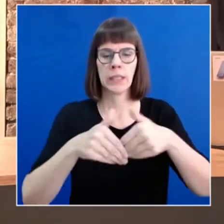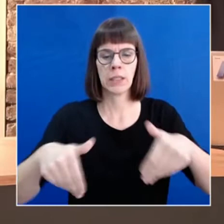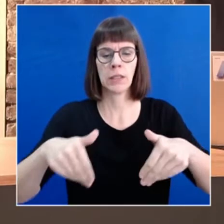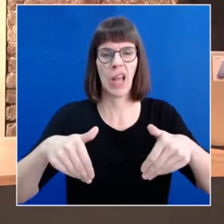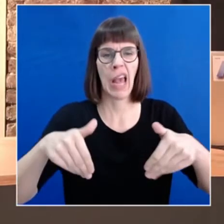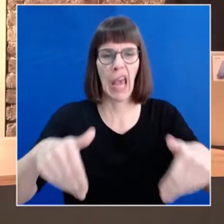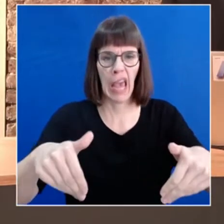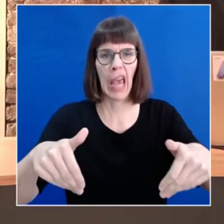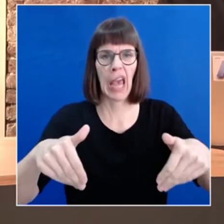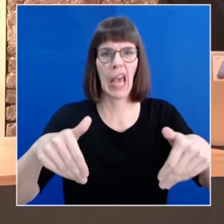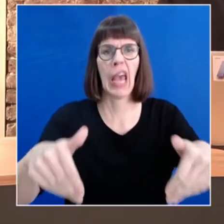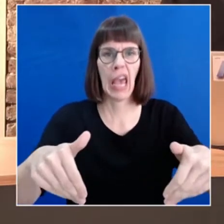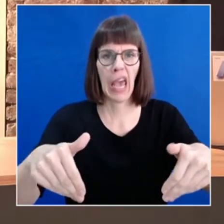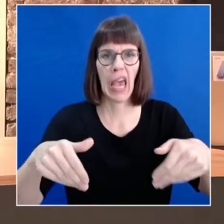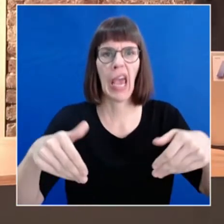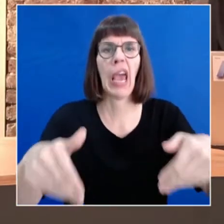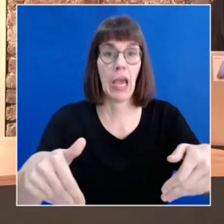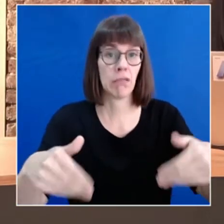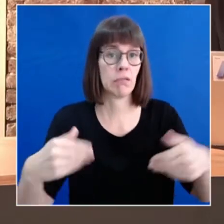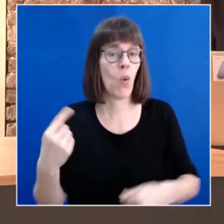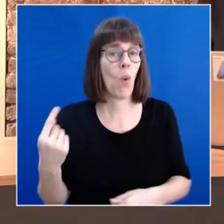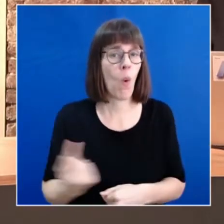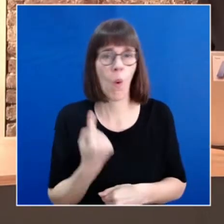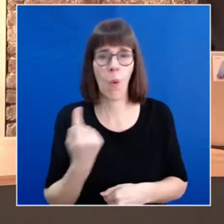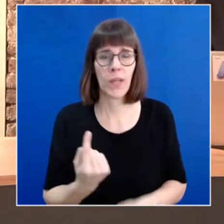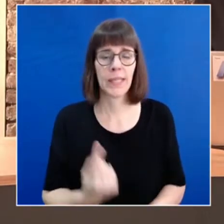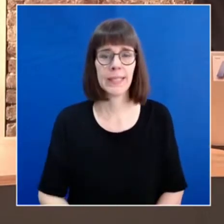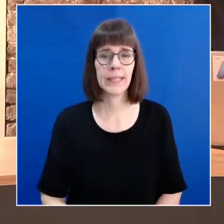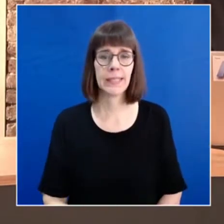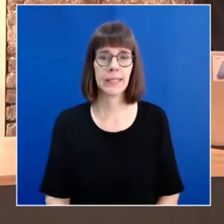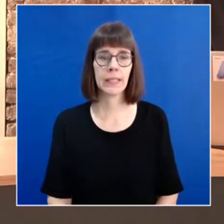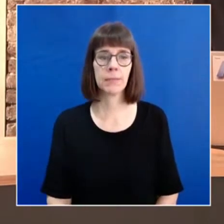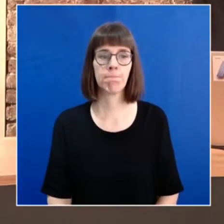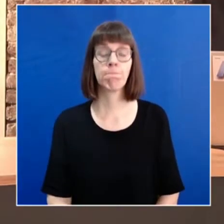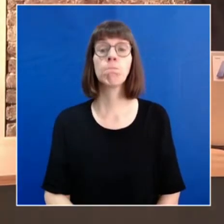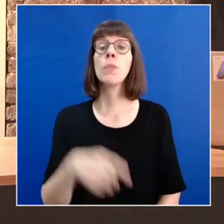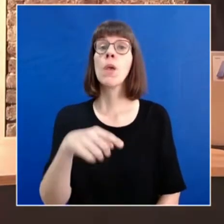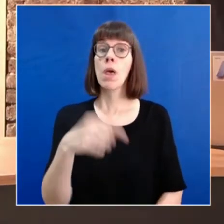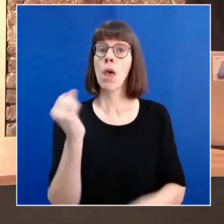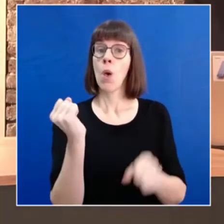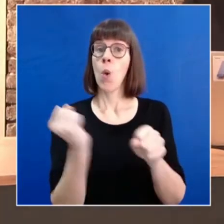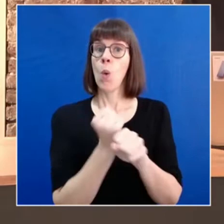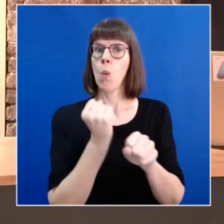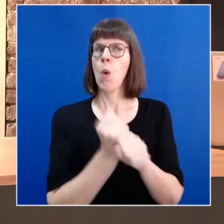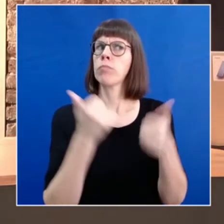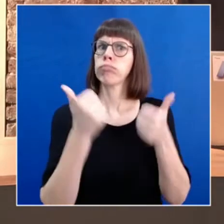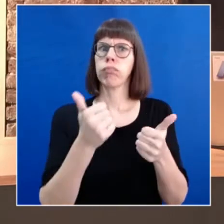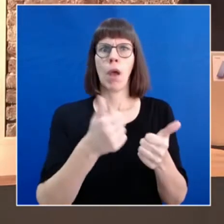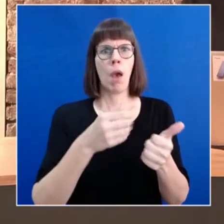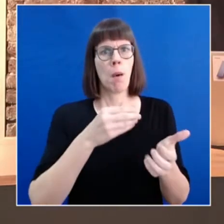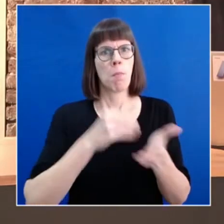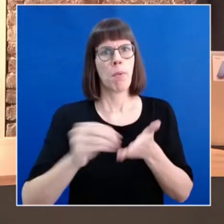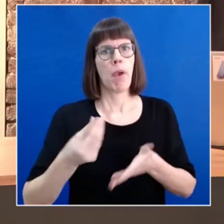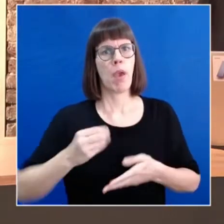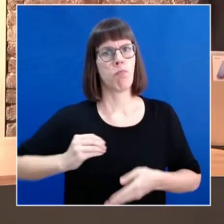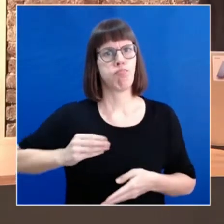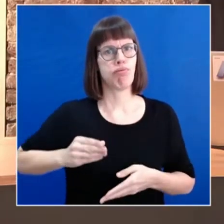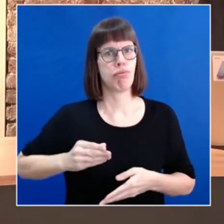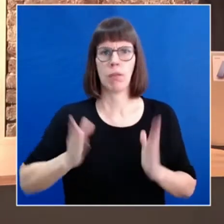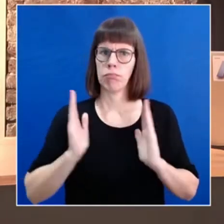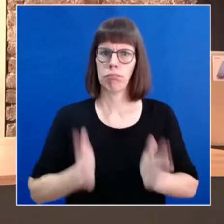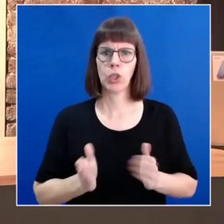lot. Yeah, it's really strange. You need to have a well-paid job, and you have 2